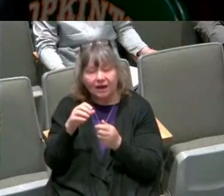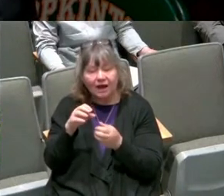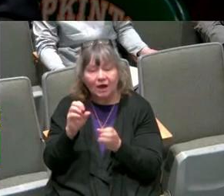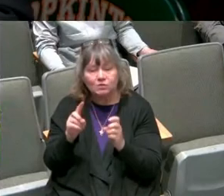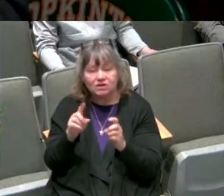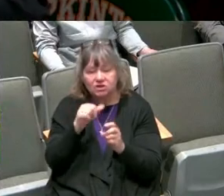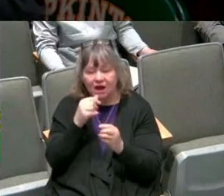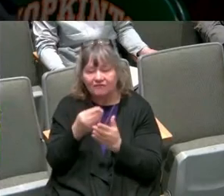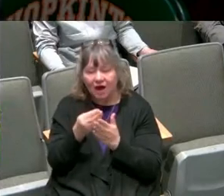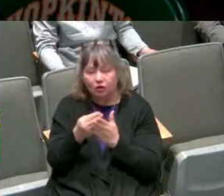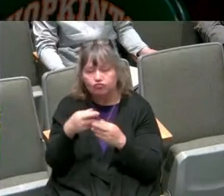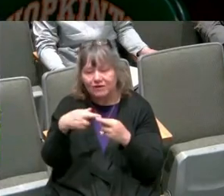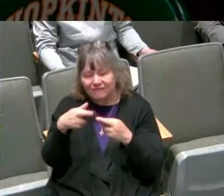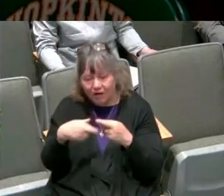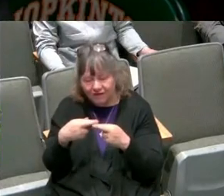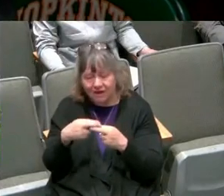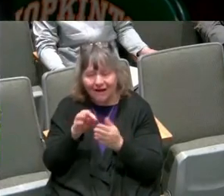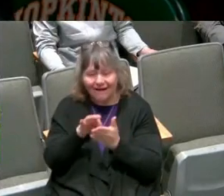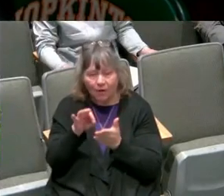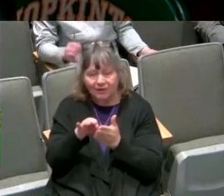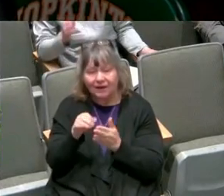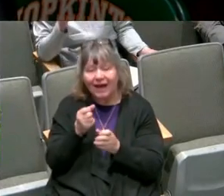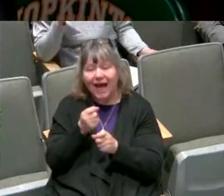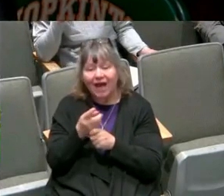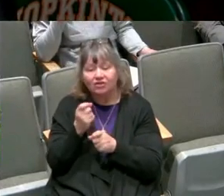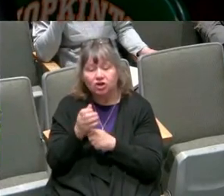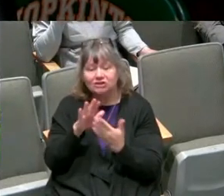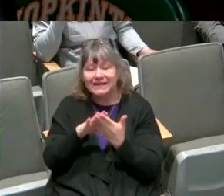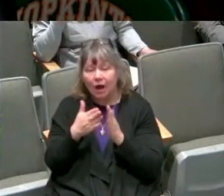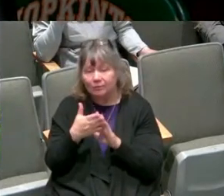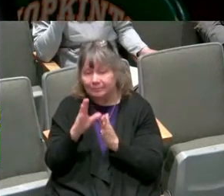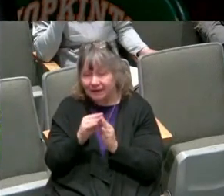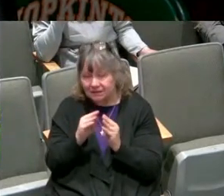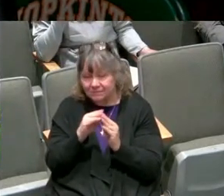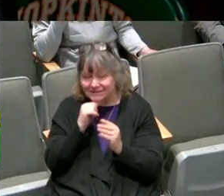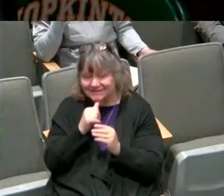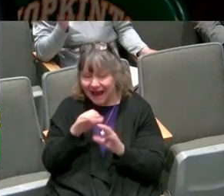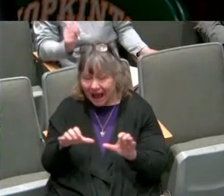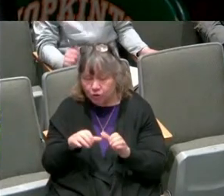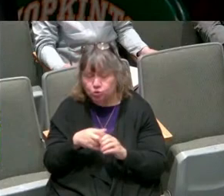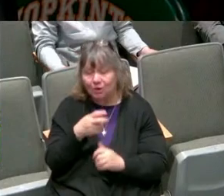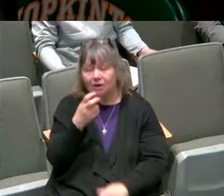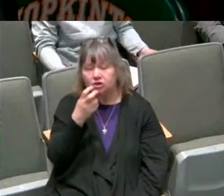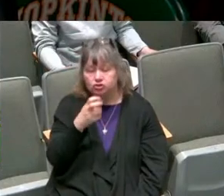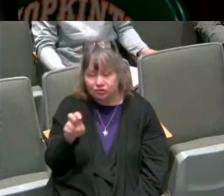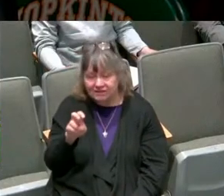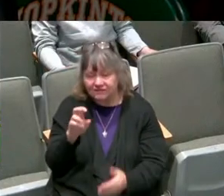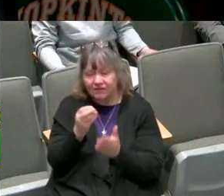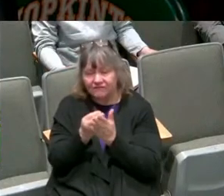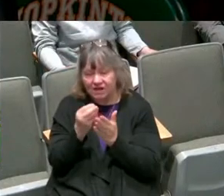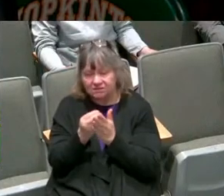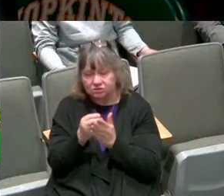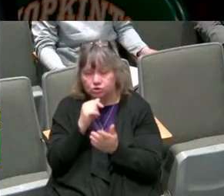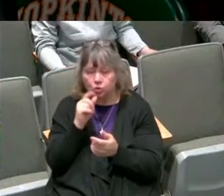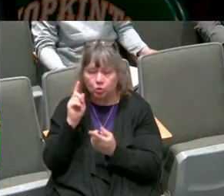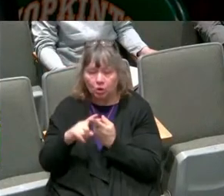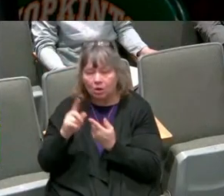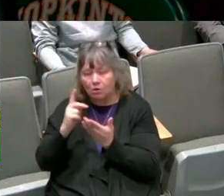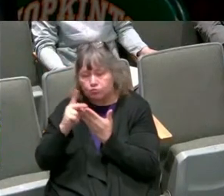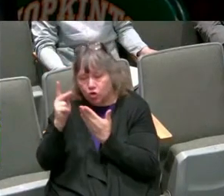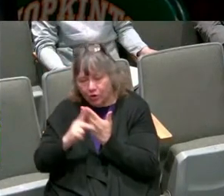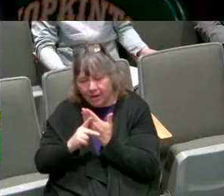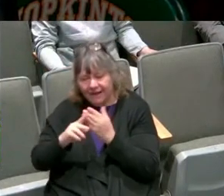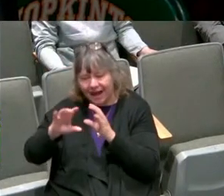fund revolving account each year town meeting must act to transfer the funds that have accumulated in the revolving count to a programming